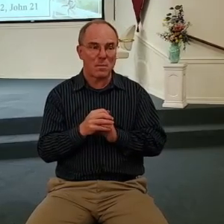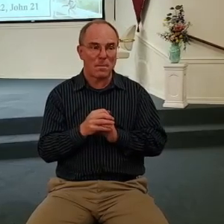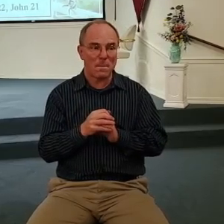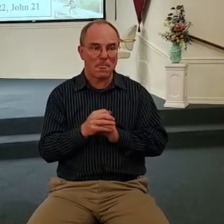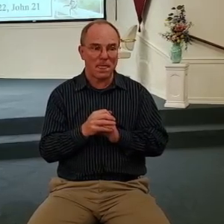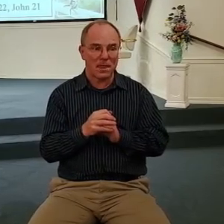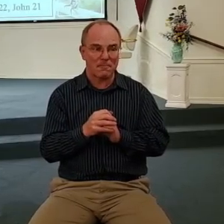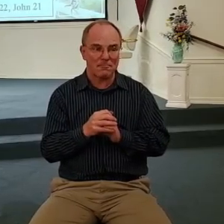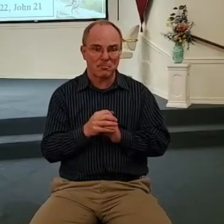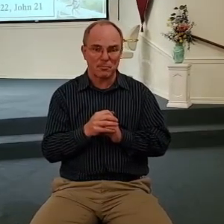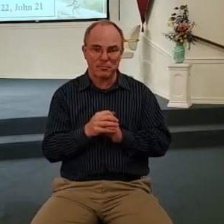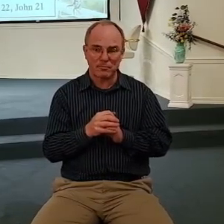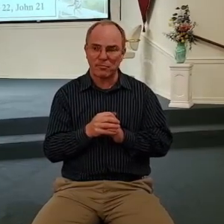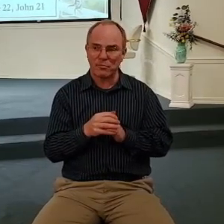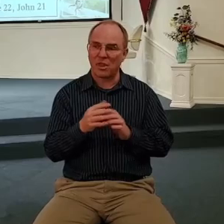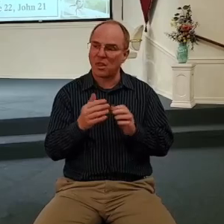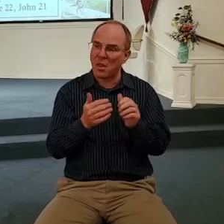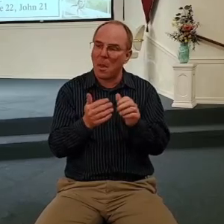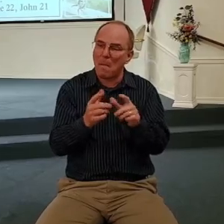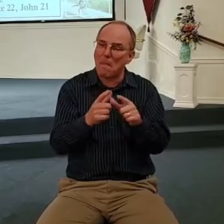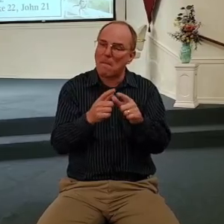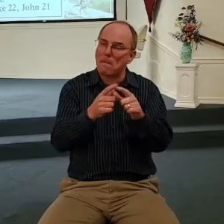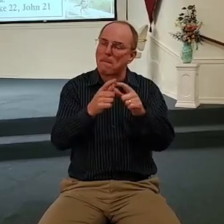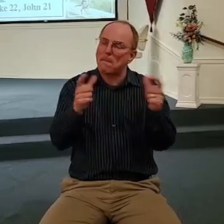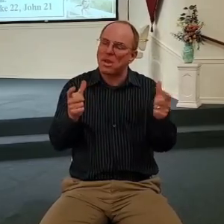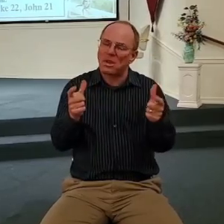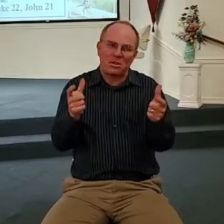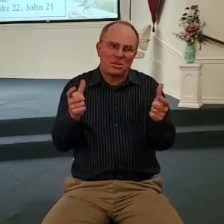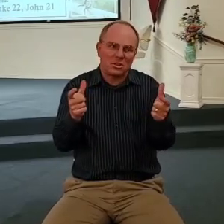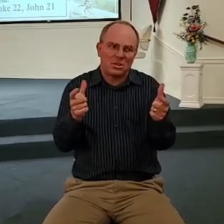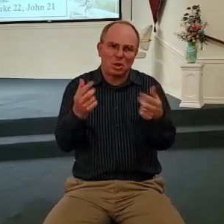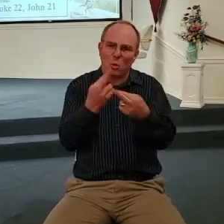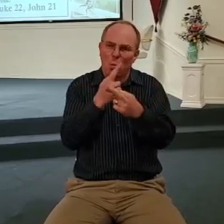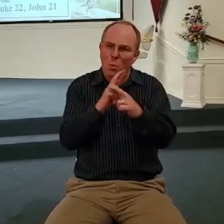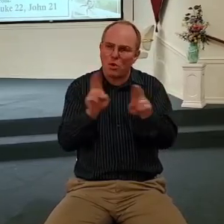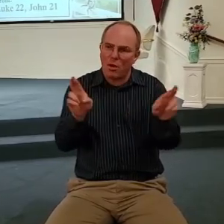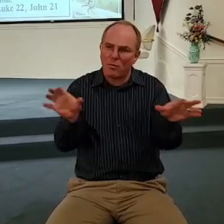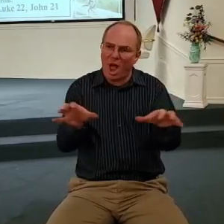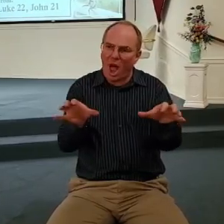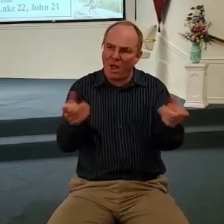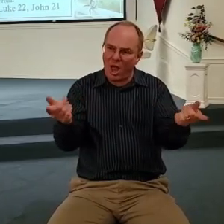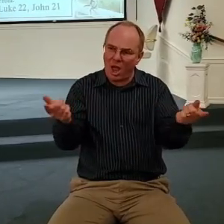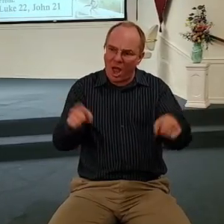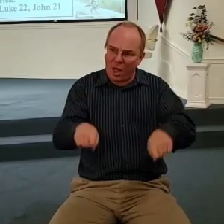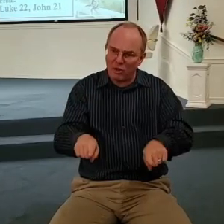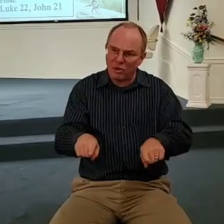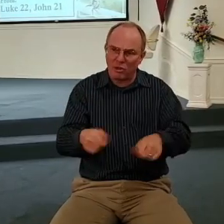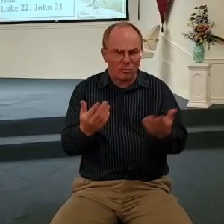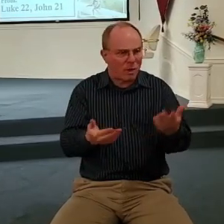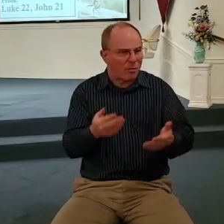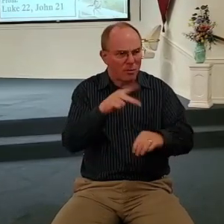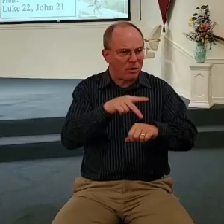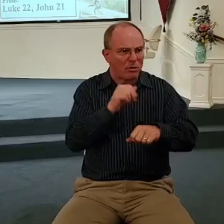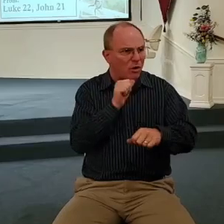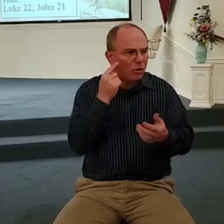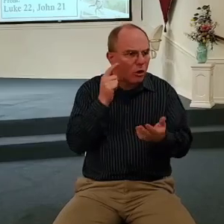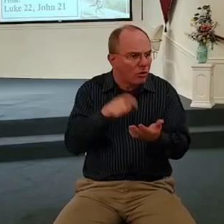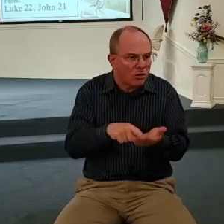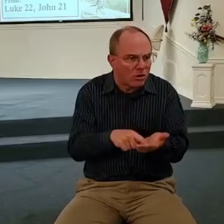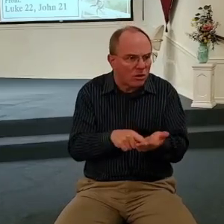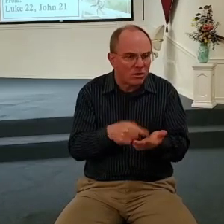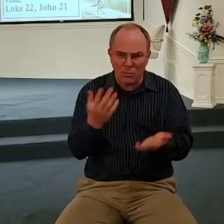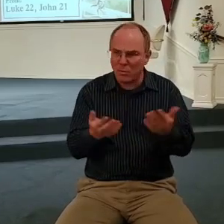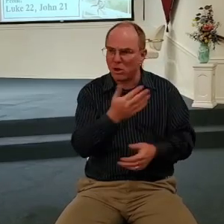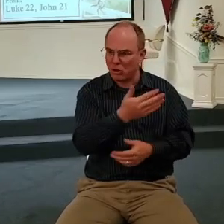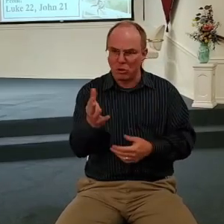yet there's a major act of redemption that takes place. And maybe Peter didn't notice it. Maybe if you and I were in the